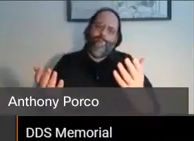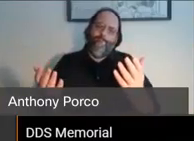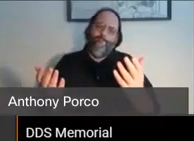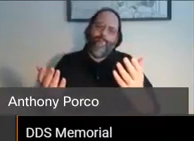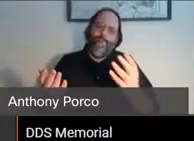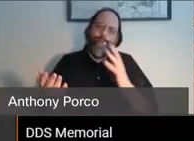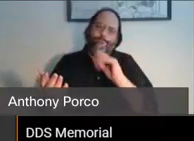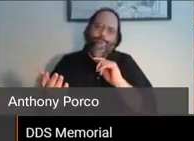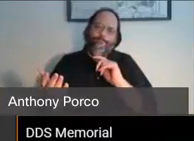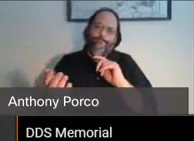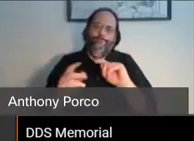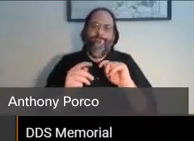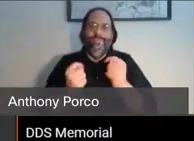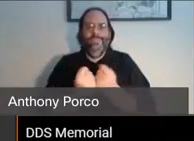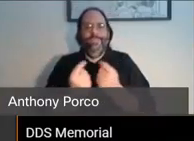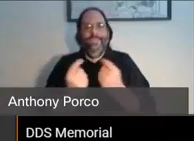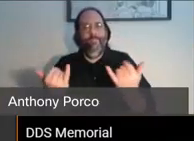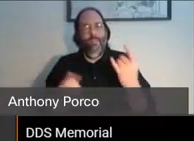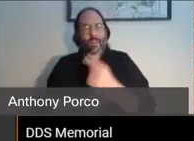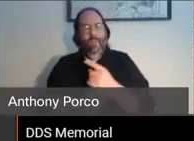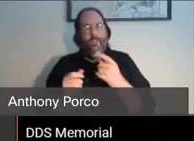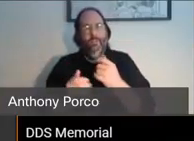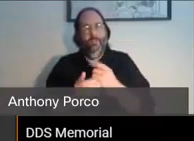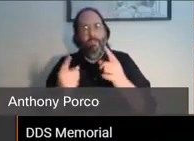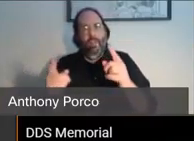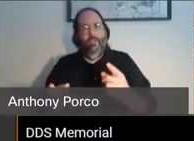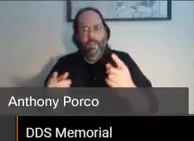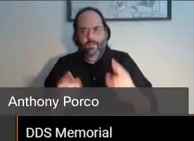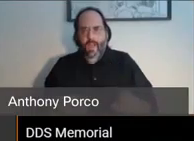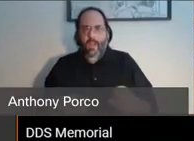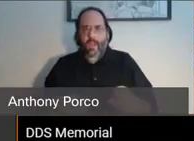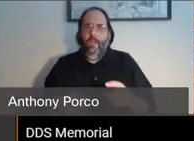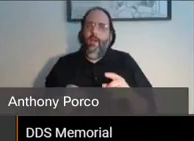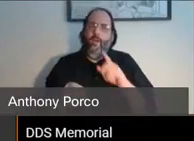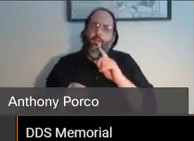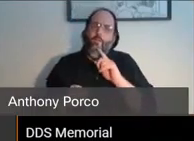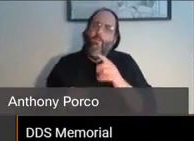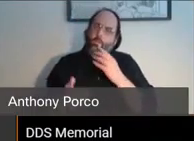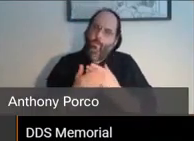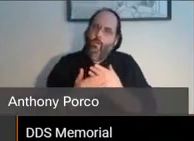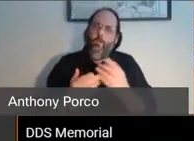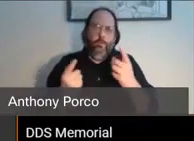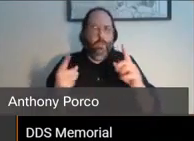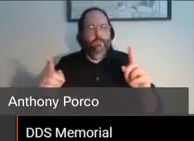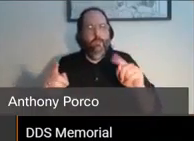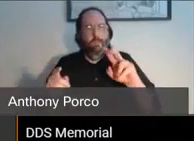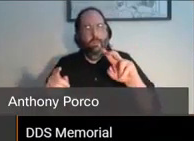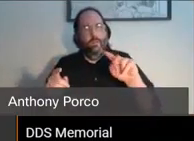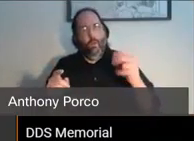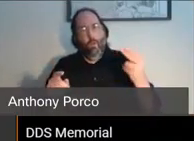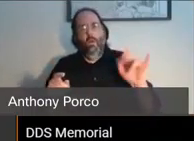team behind today's successful event. We've had very informative town halls, as Andy just mentioned, in the